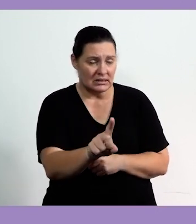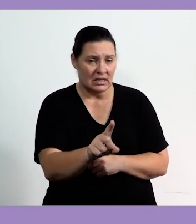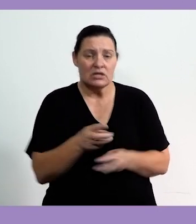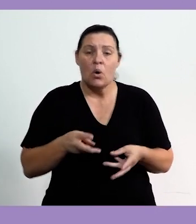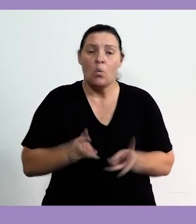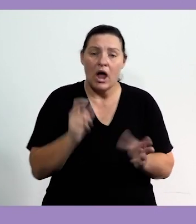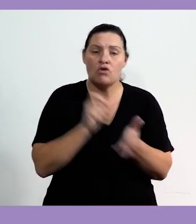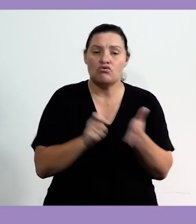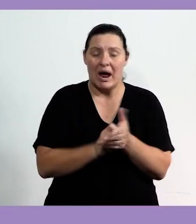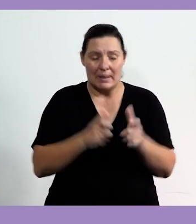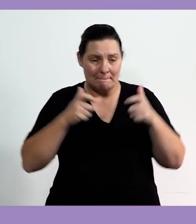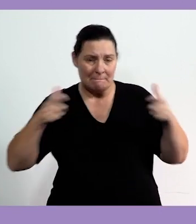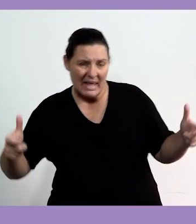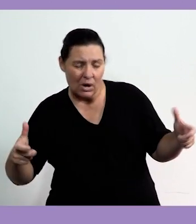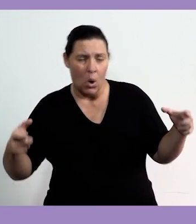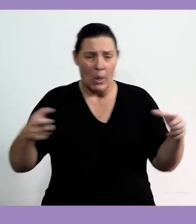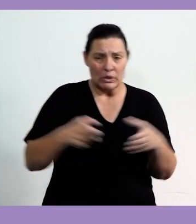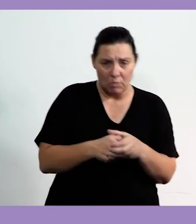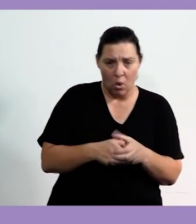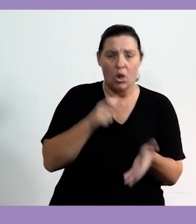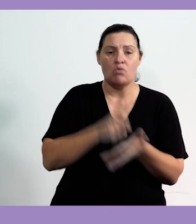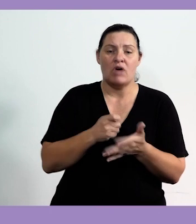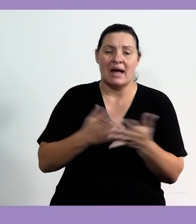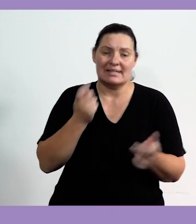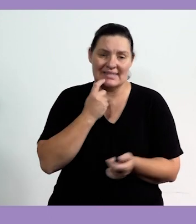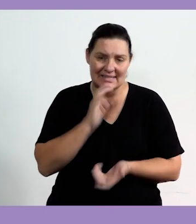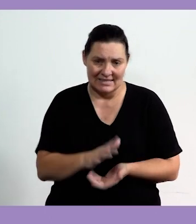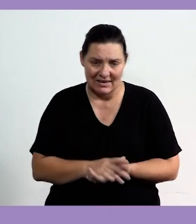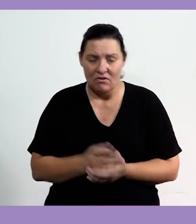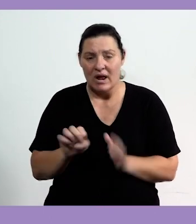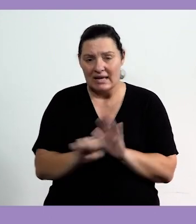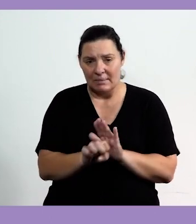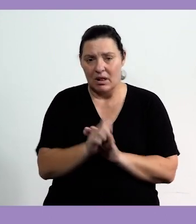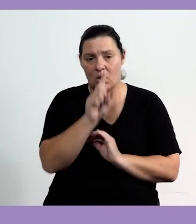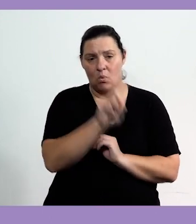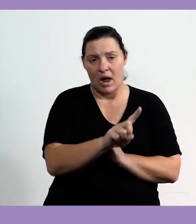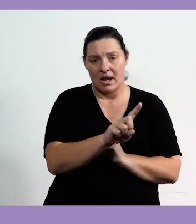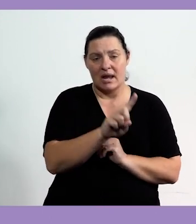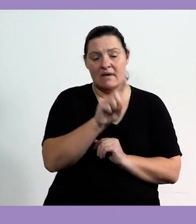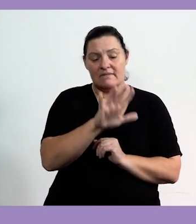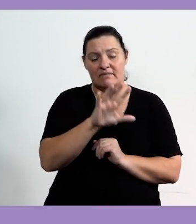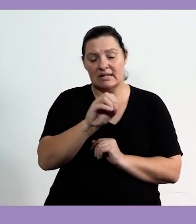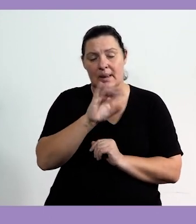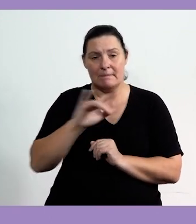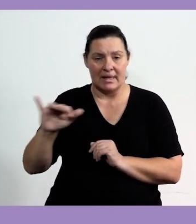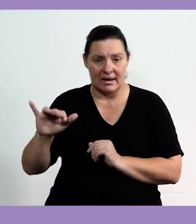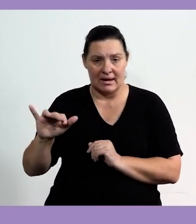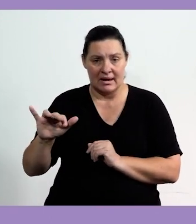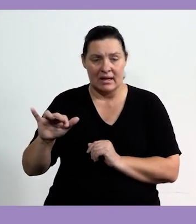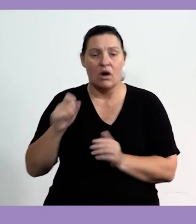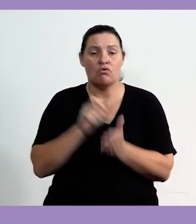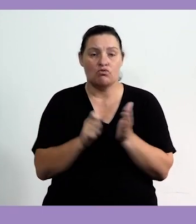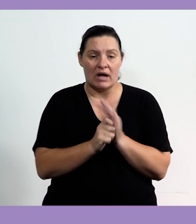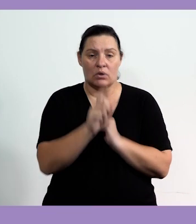scientific notation means? It is a way of writing numbers that are too big or too small. For example, the